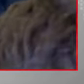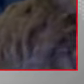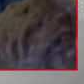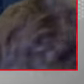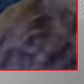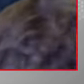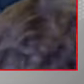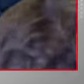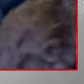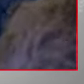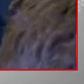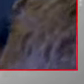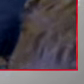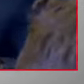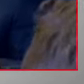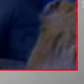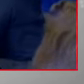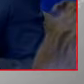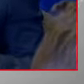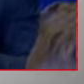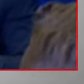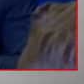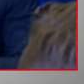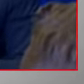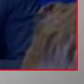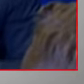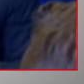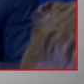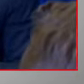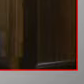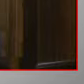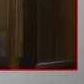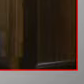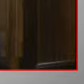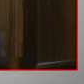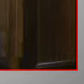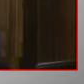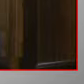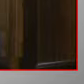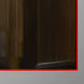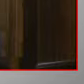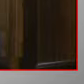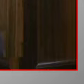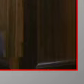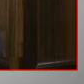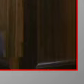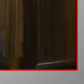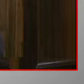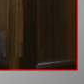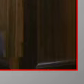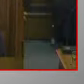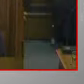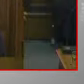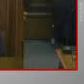climate that's been created here for racism and crime to really thrive in the Western Cape. We had a major problem, and it's still existing